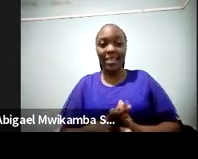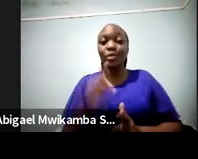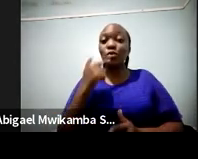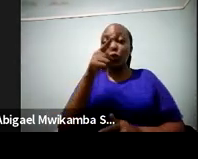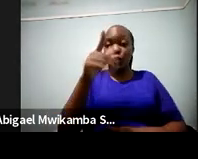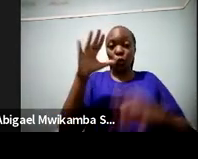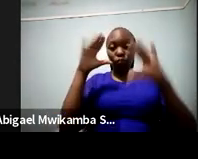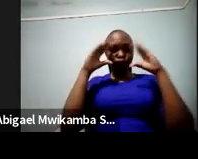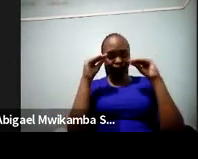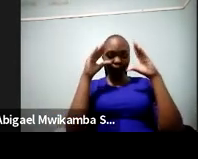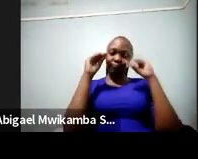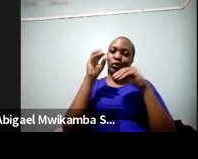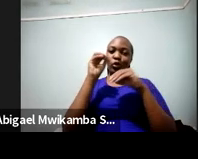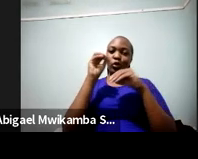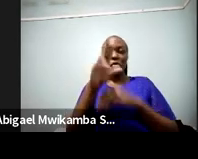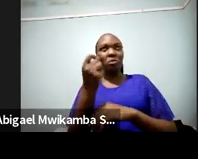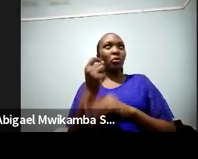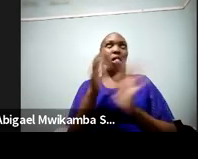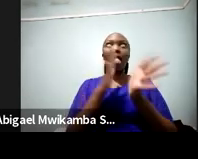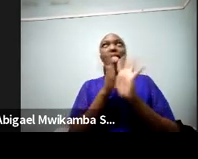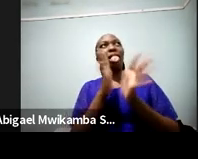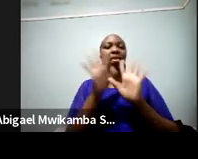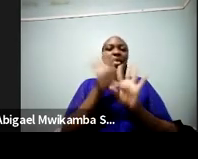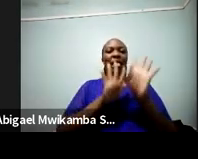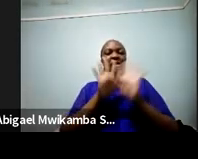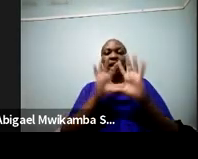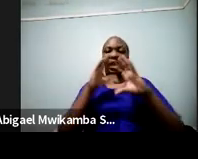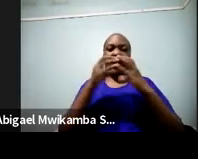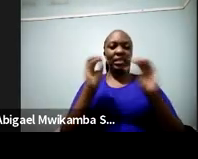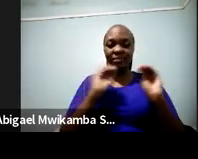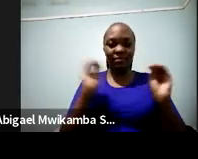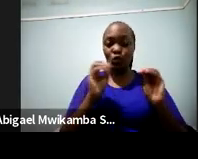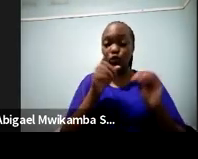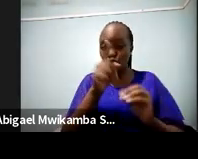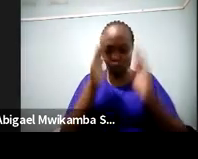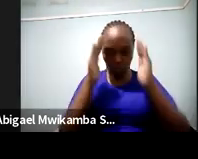to get the concept and the gist of the whole lesson that we're discussing today.